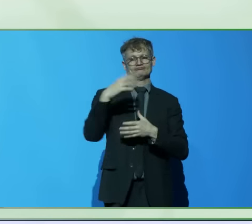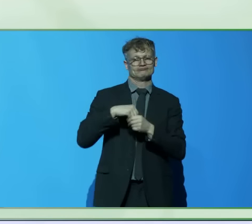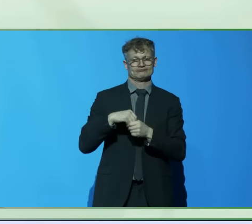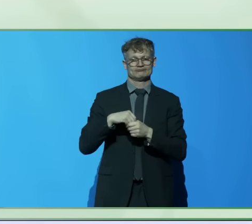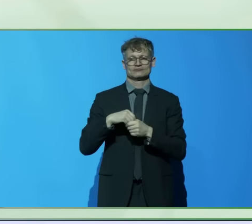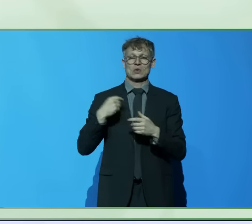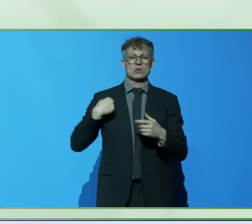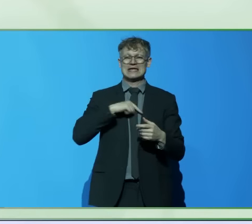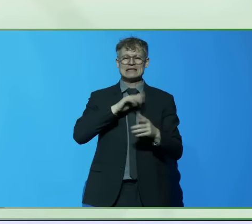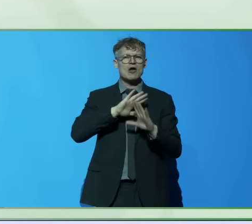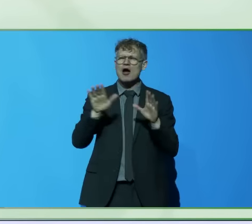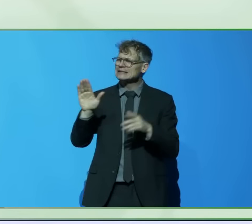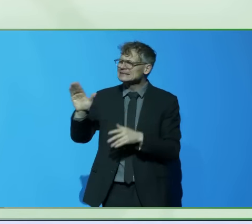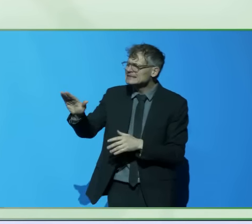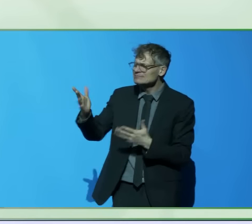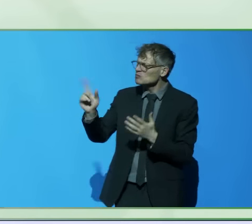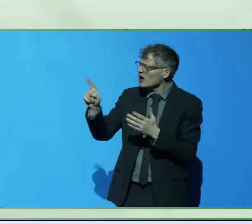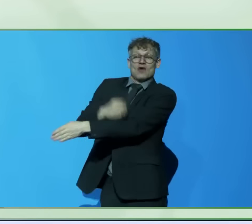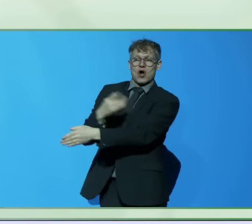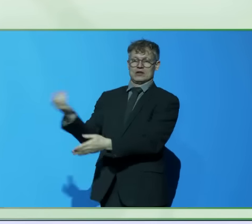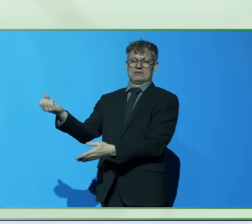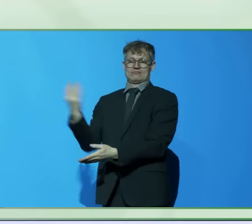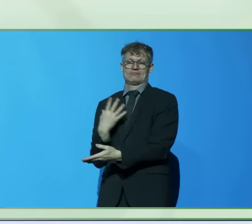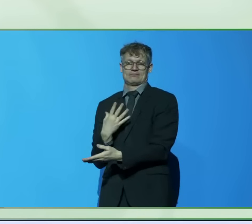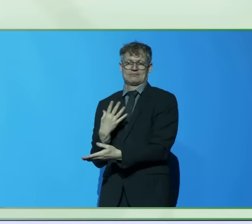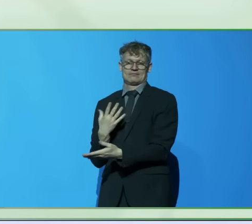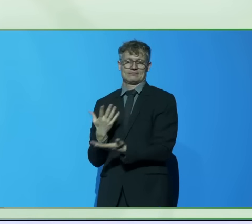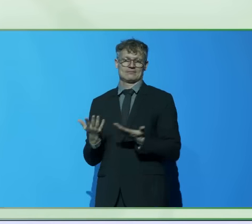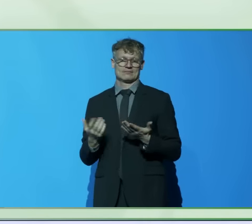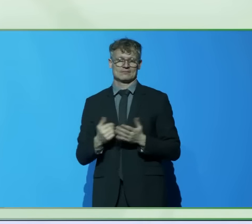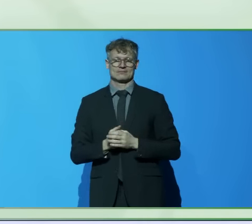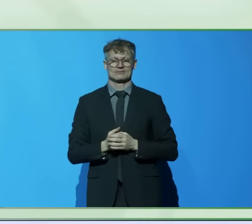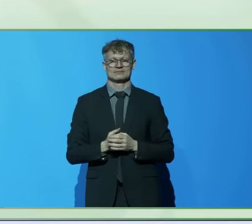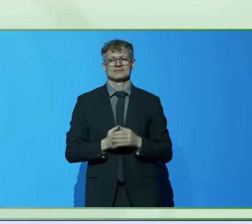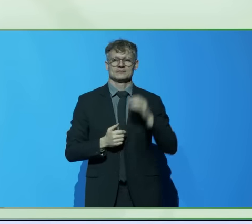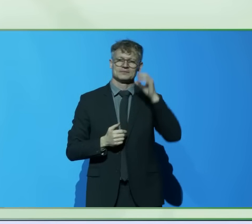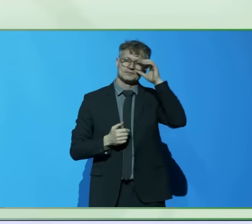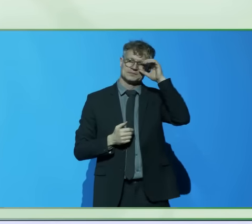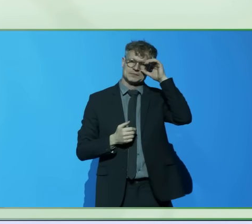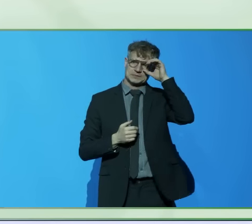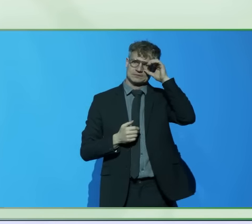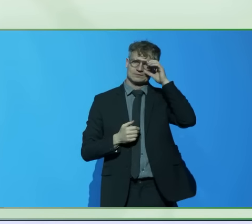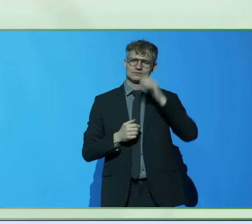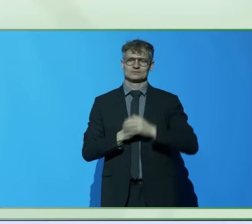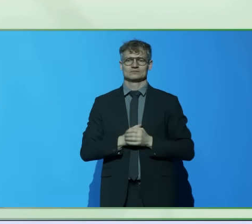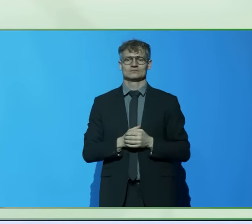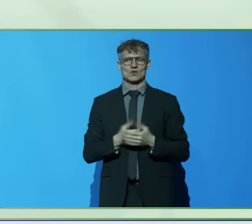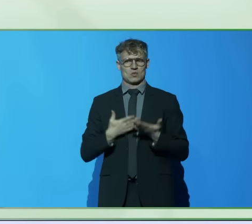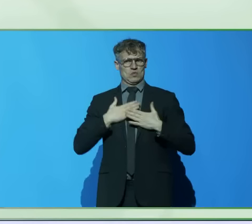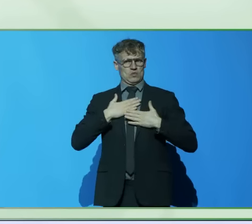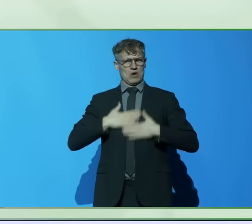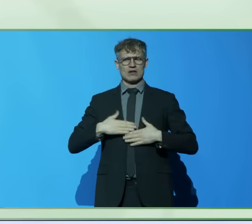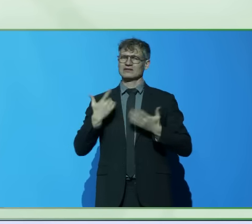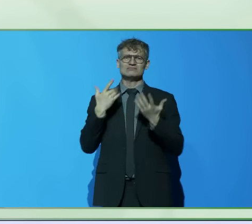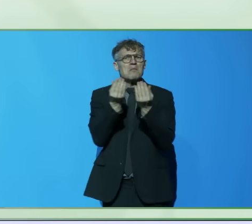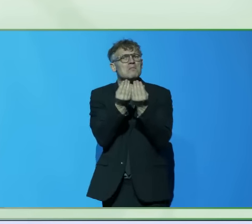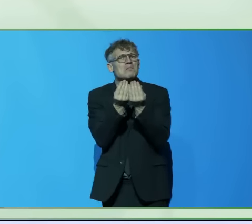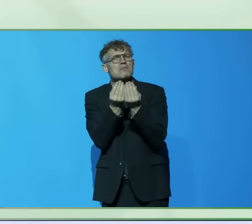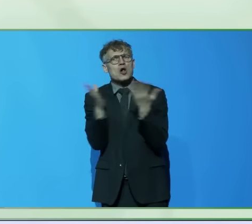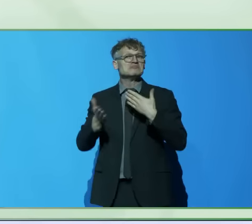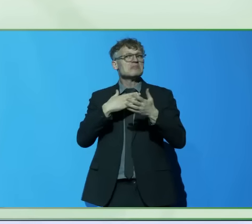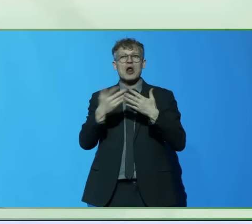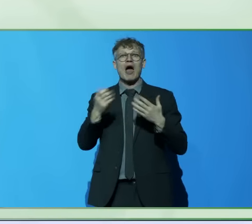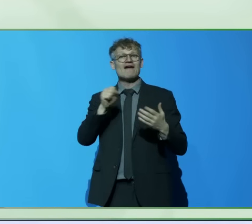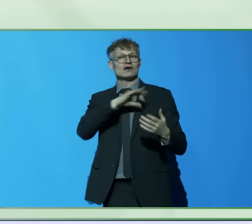in place. Access should be proactive. We should be creating new economies for disabled people, even in areas where,